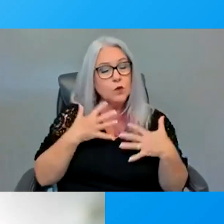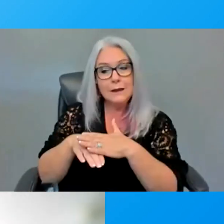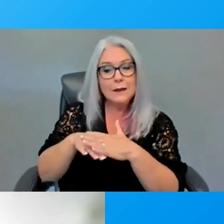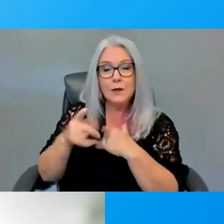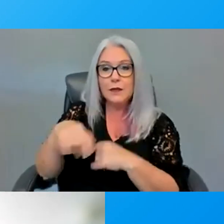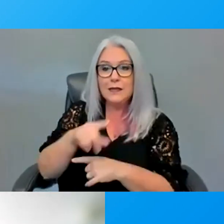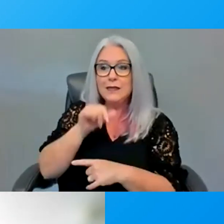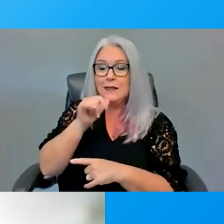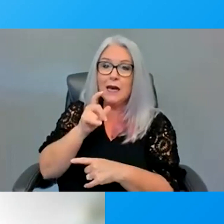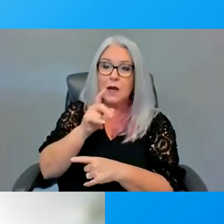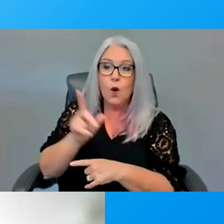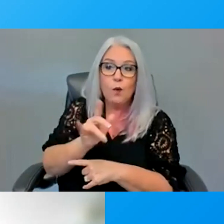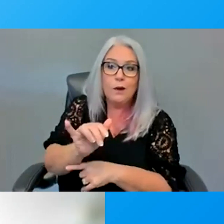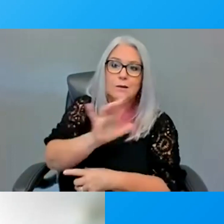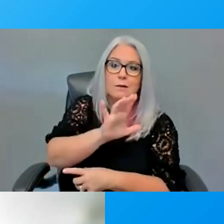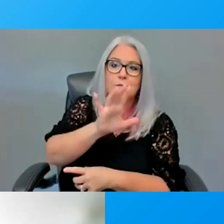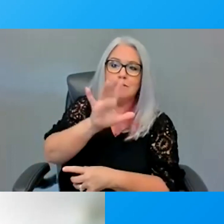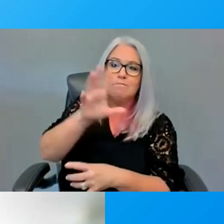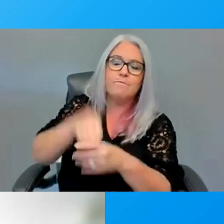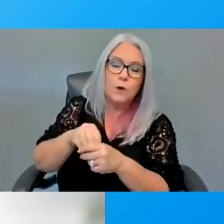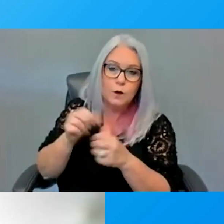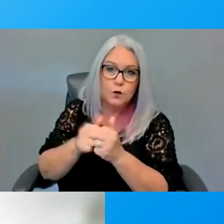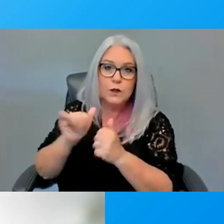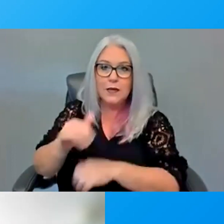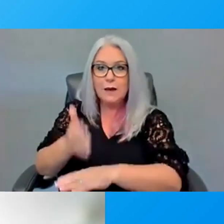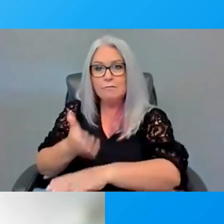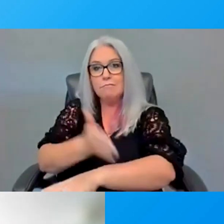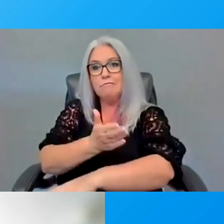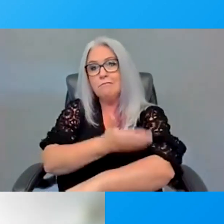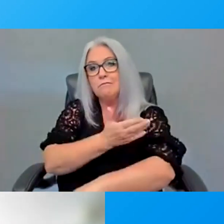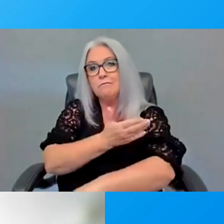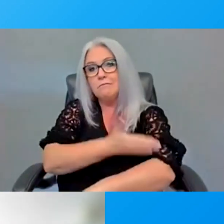a part of that prioritization as much as it should be.